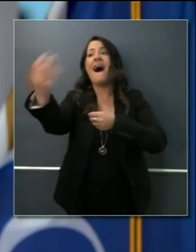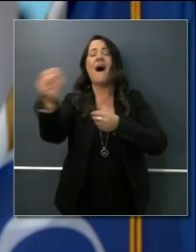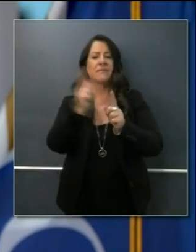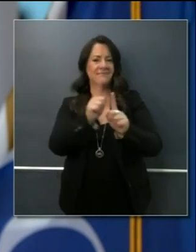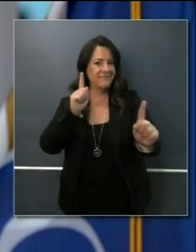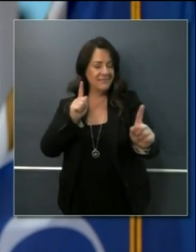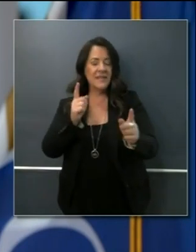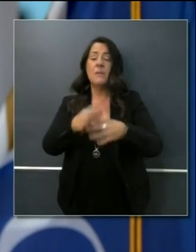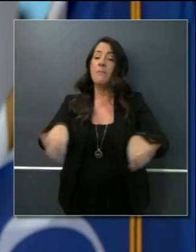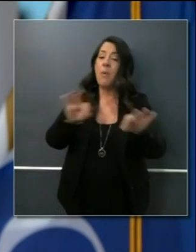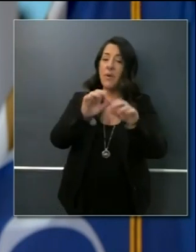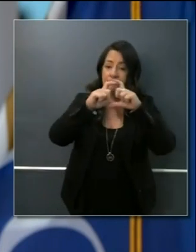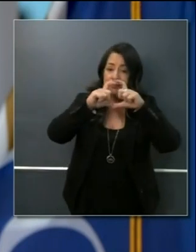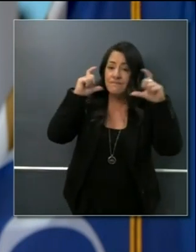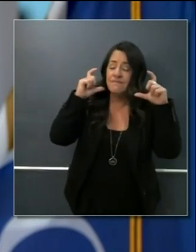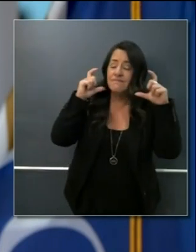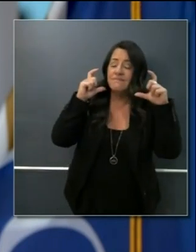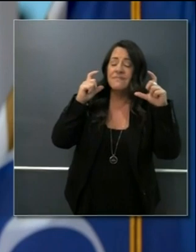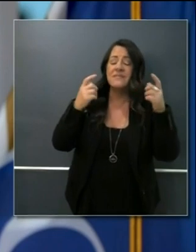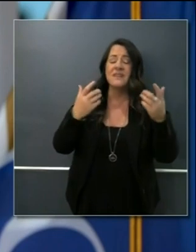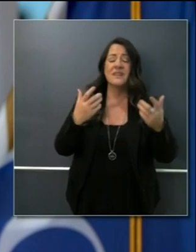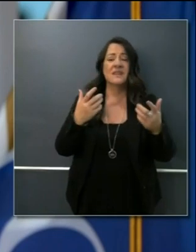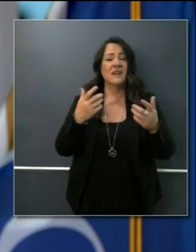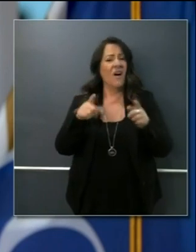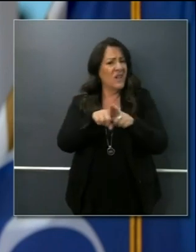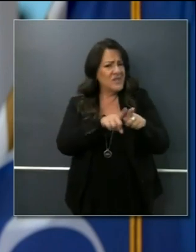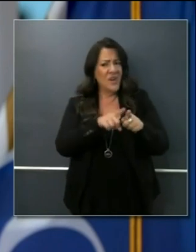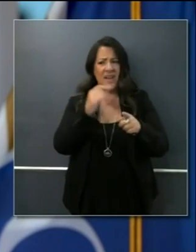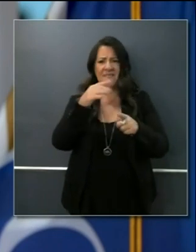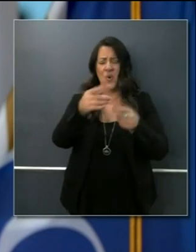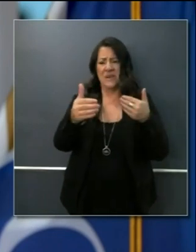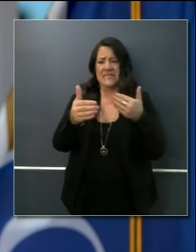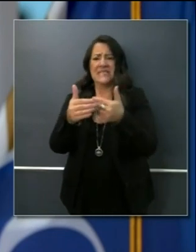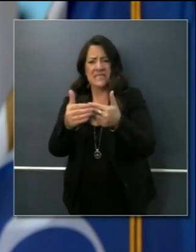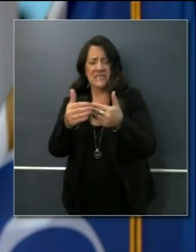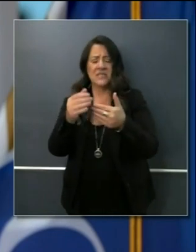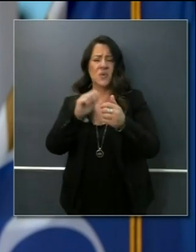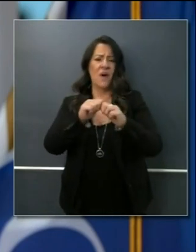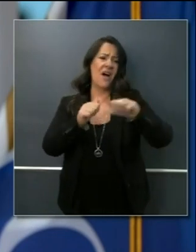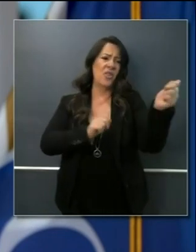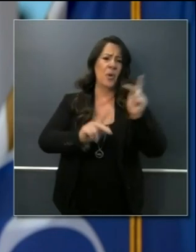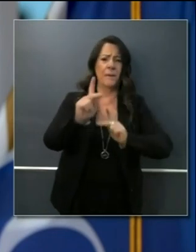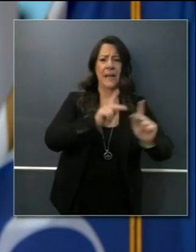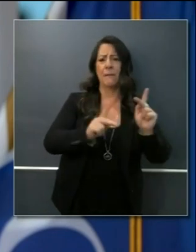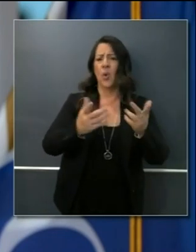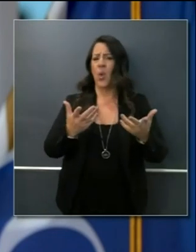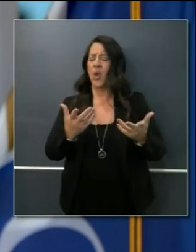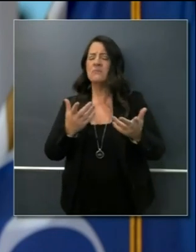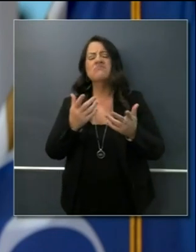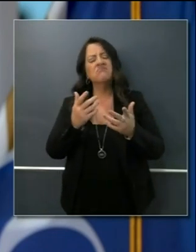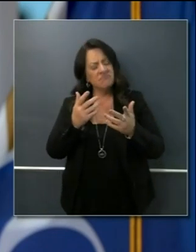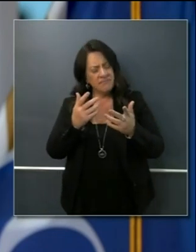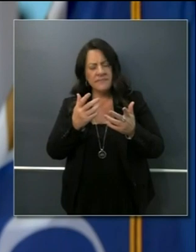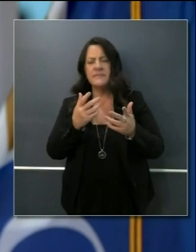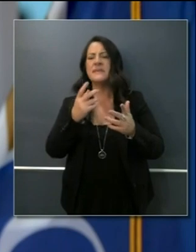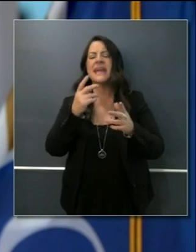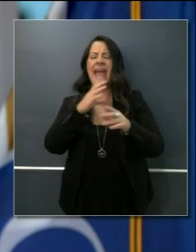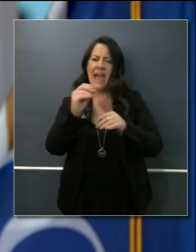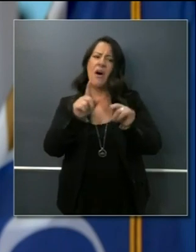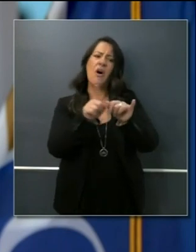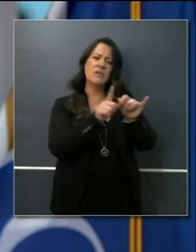on face coverings when we are in contact or proximate to other people, and make sure that we continue to advance our